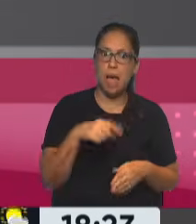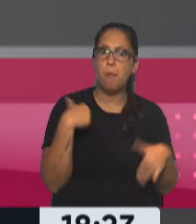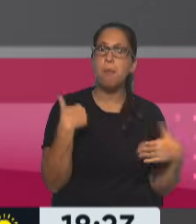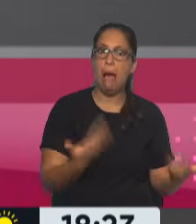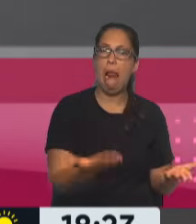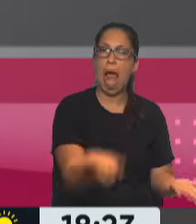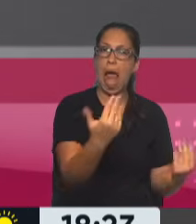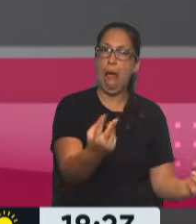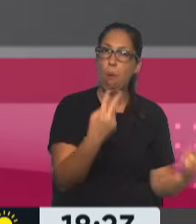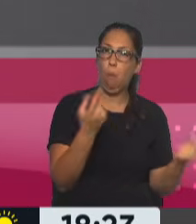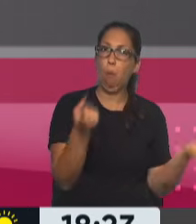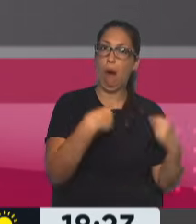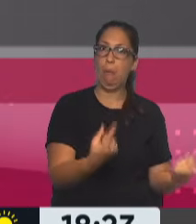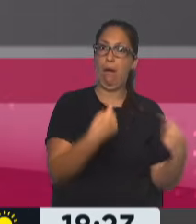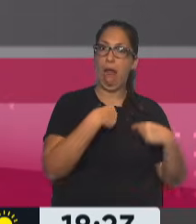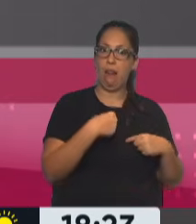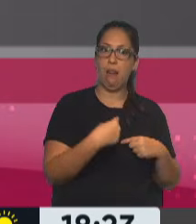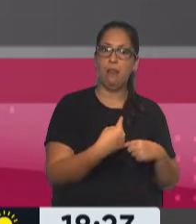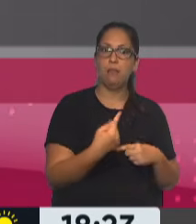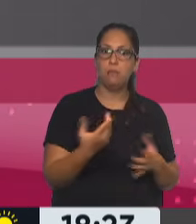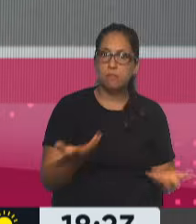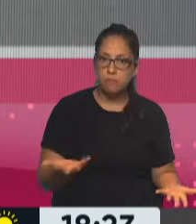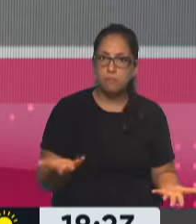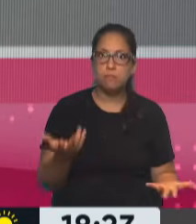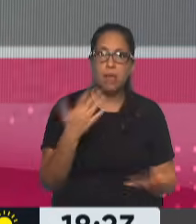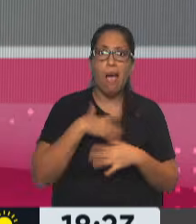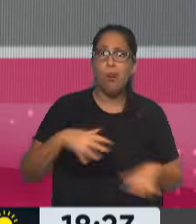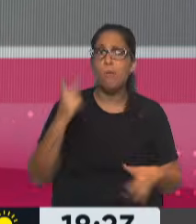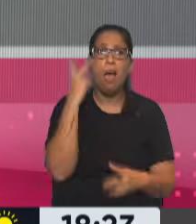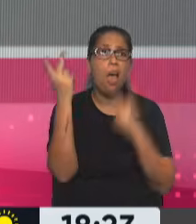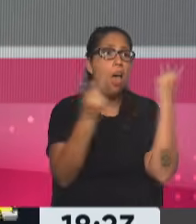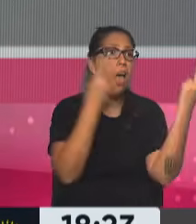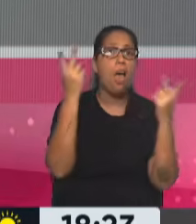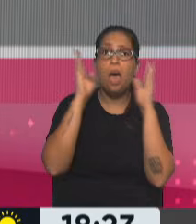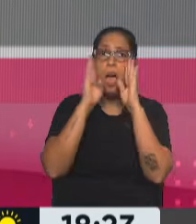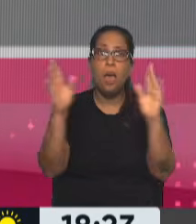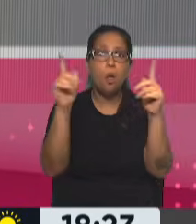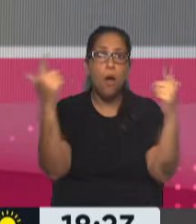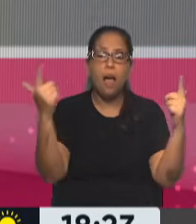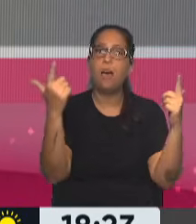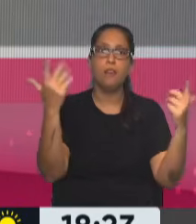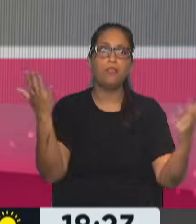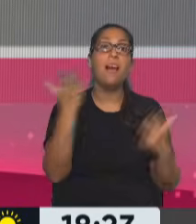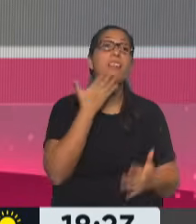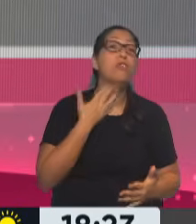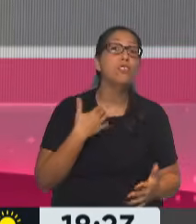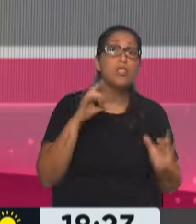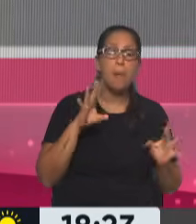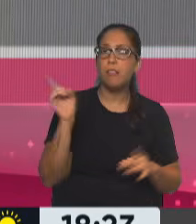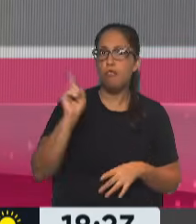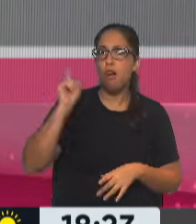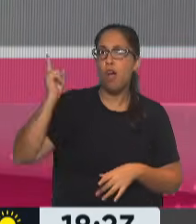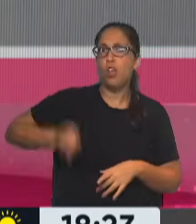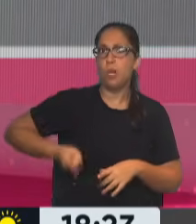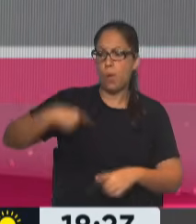the consequences of them being in schools. They're distracted. They're not paying attention. And so it's not just the addiction, but it's the consequences of those